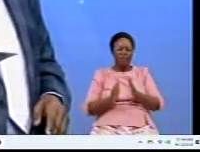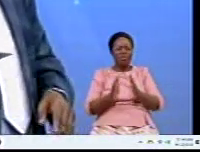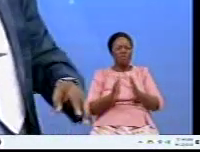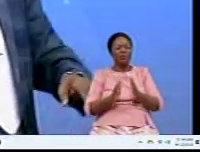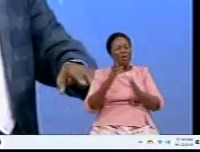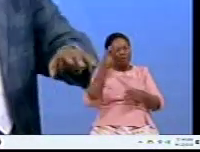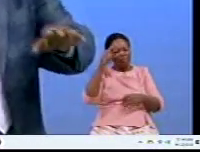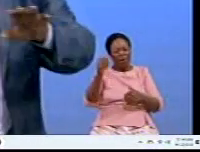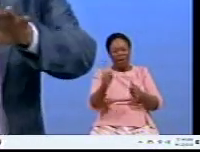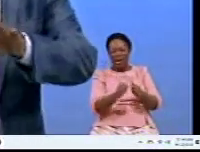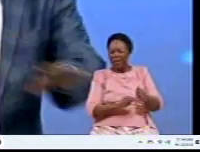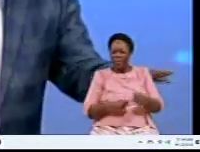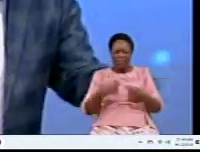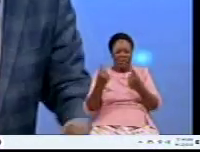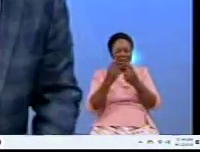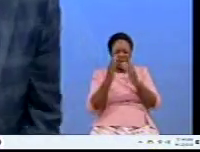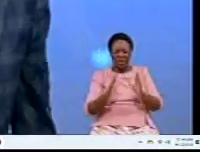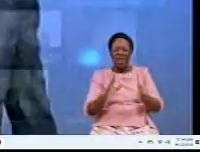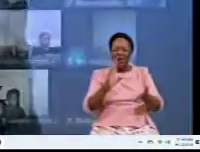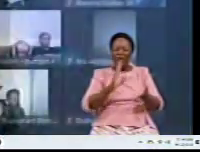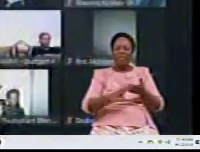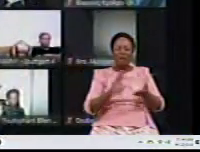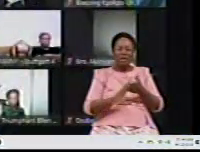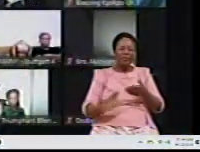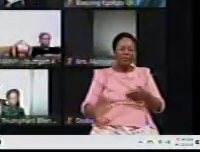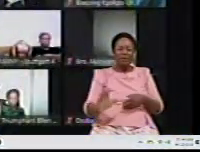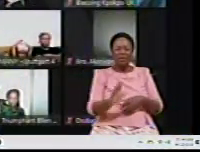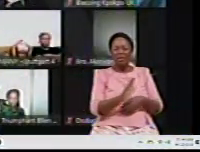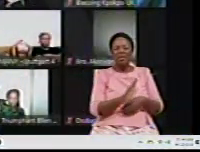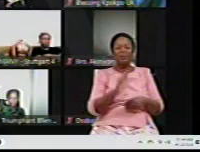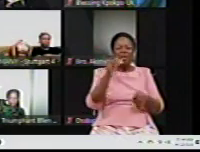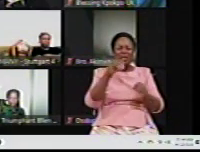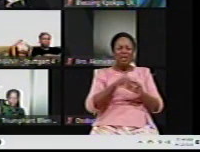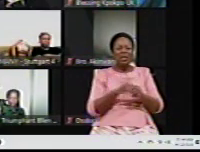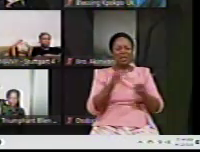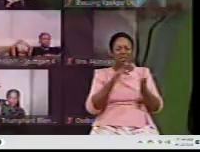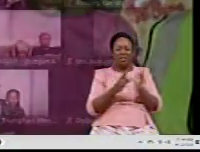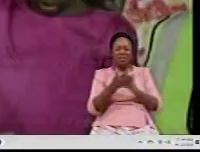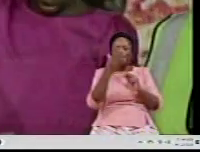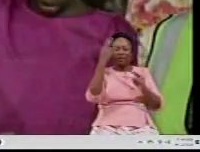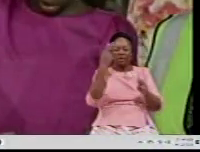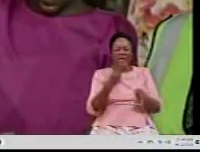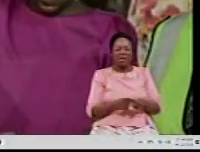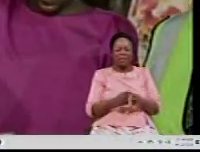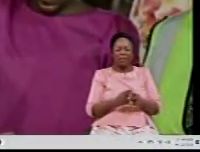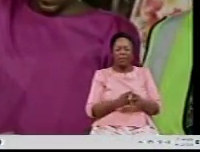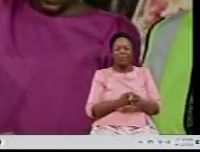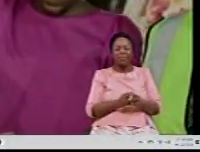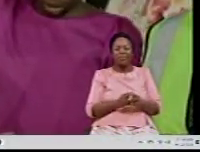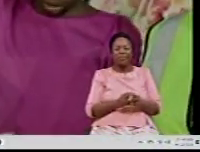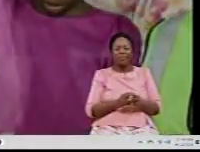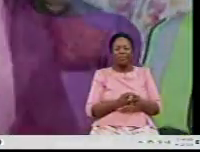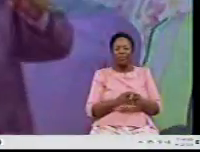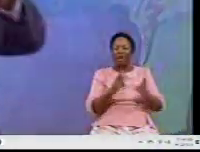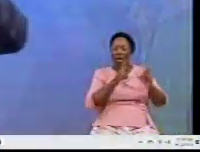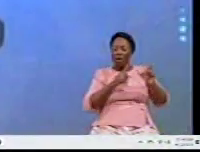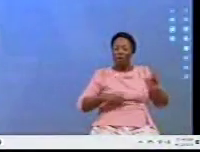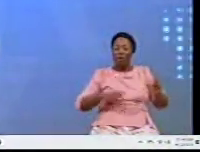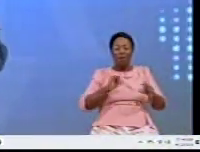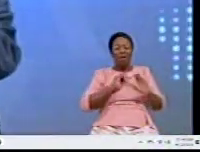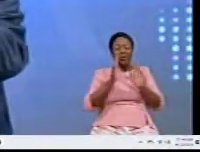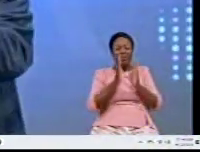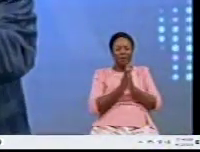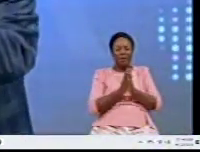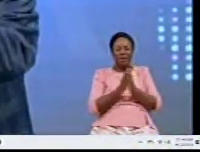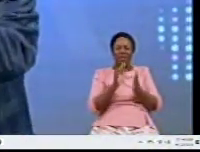every sinner. Forgive them in Jesus' name. Lord, I pray that you